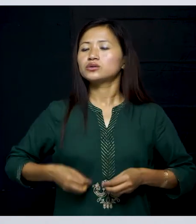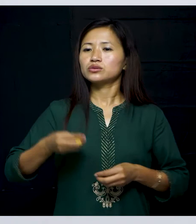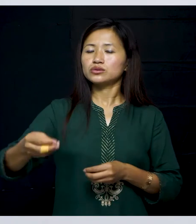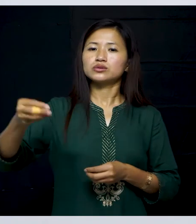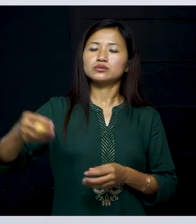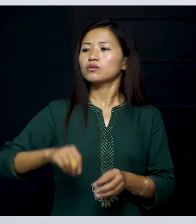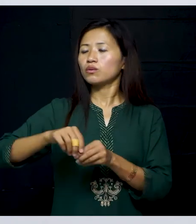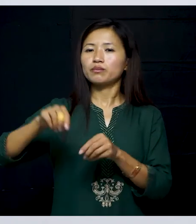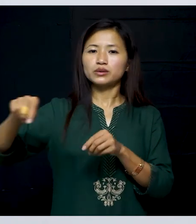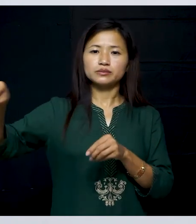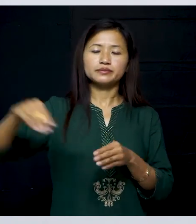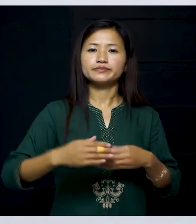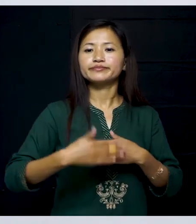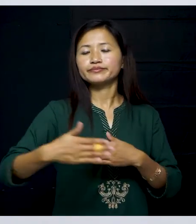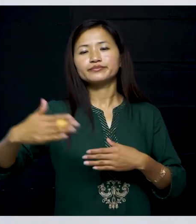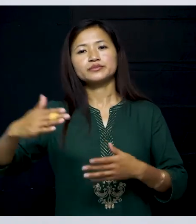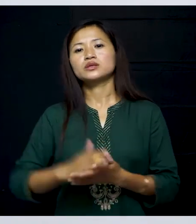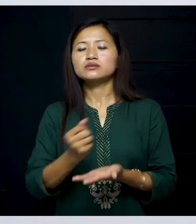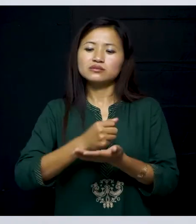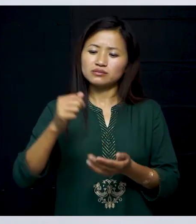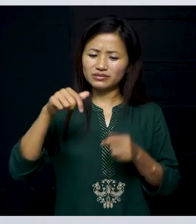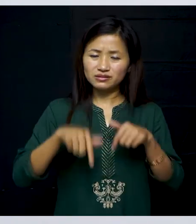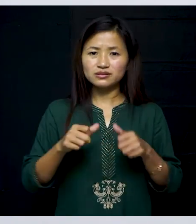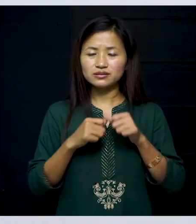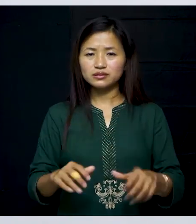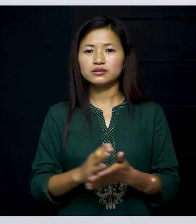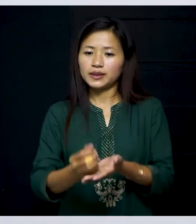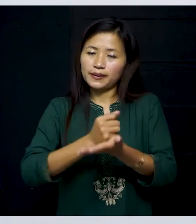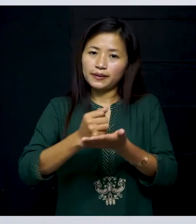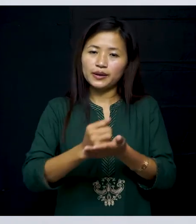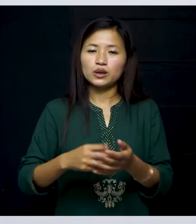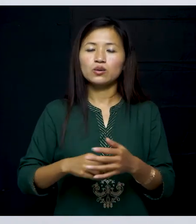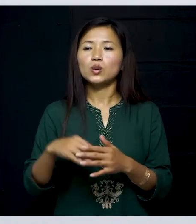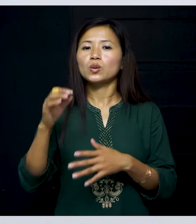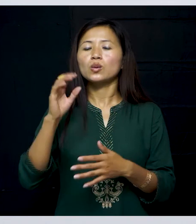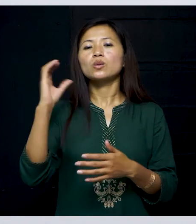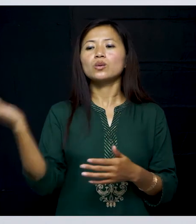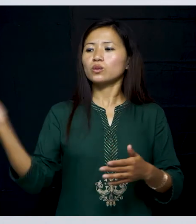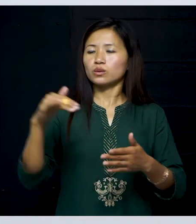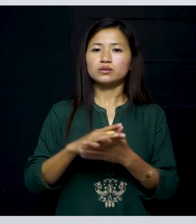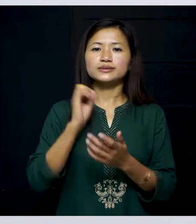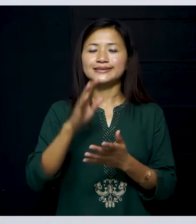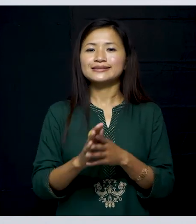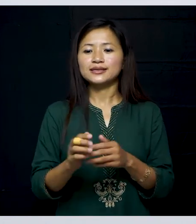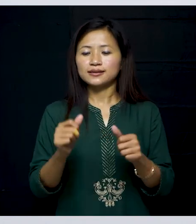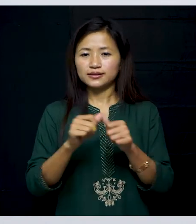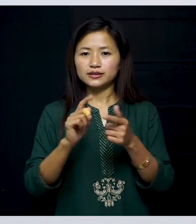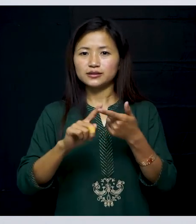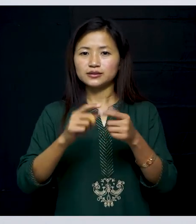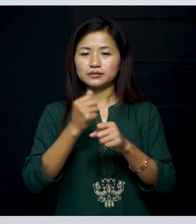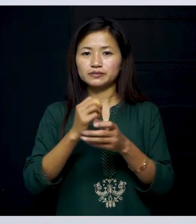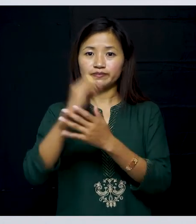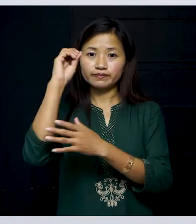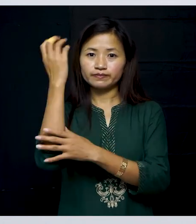water. And even to this day, we still practice that. When we cannot call up the fire and emergency services very quickly,